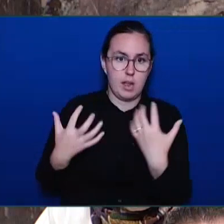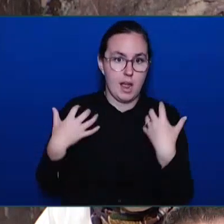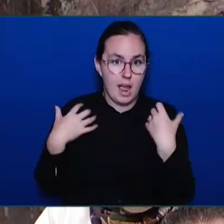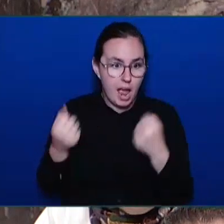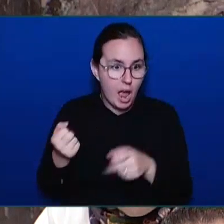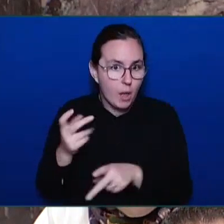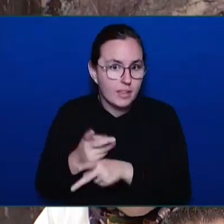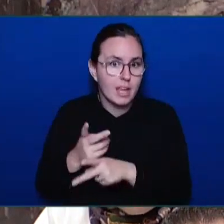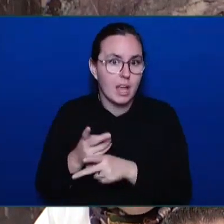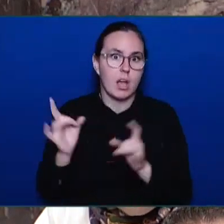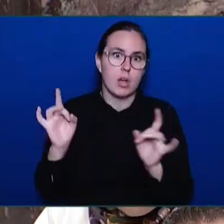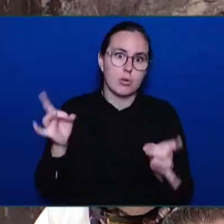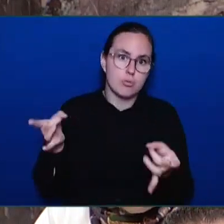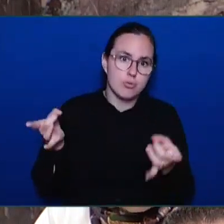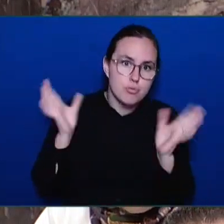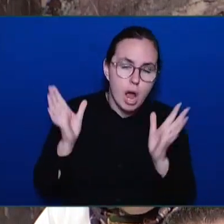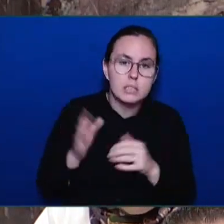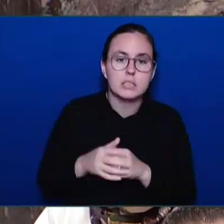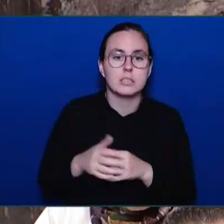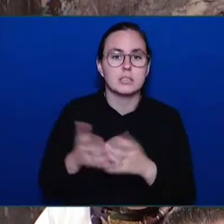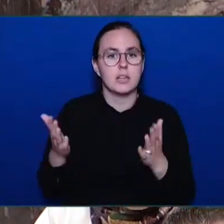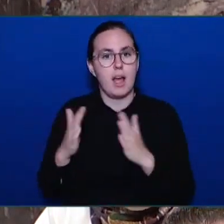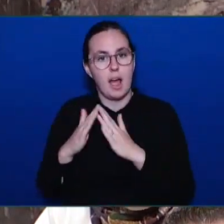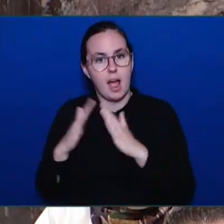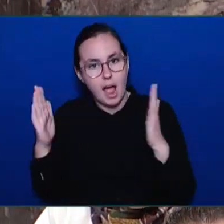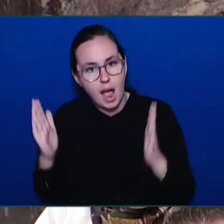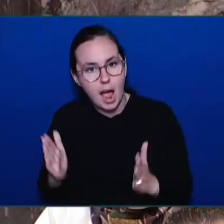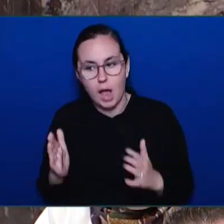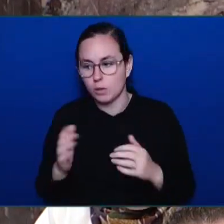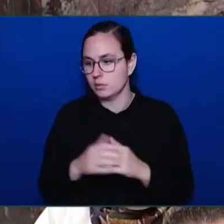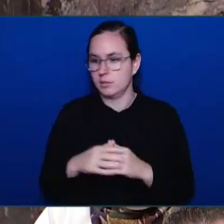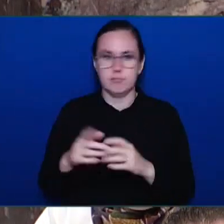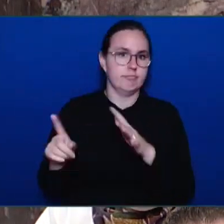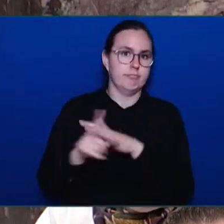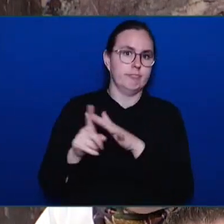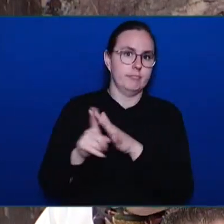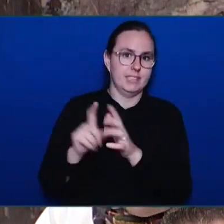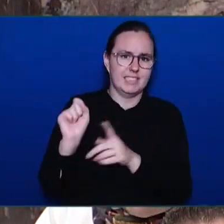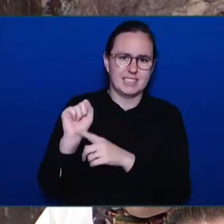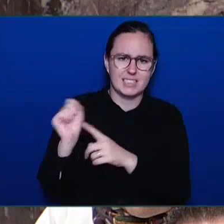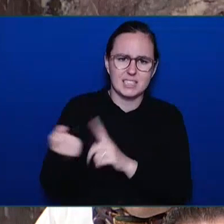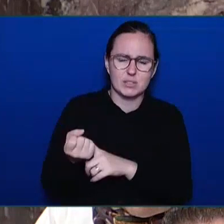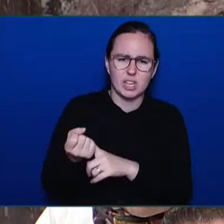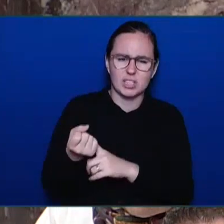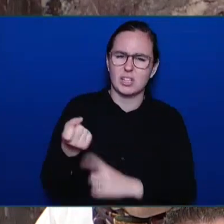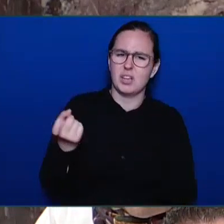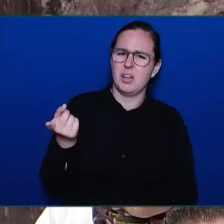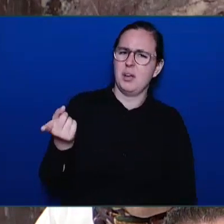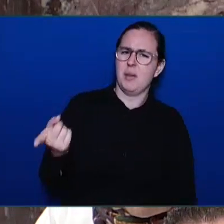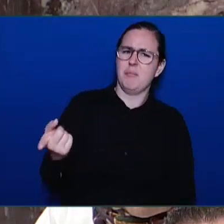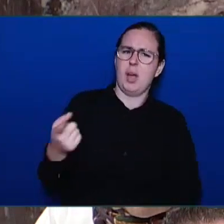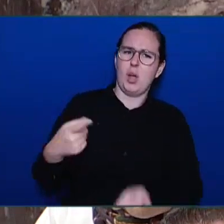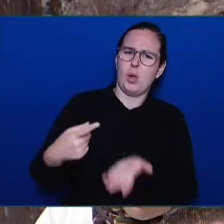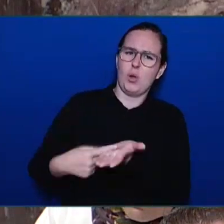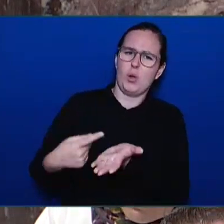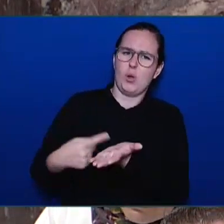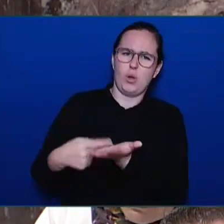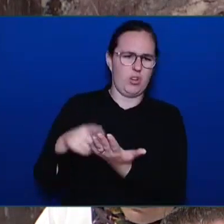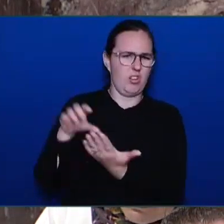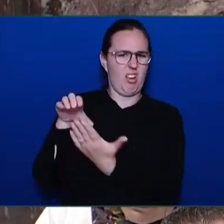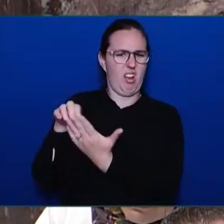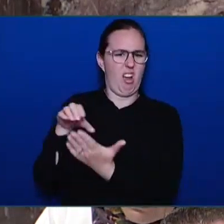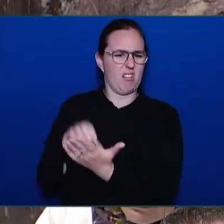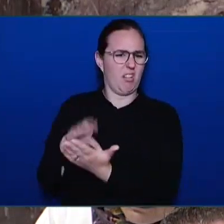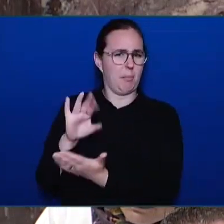will the Premier answer to British Columbians today? Lots of talk, little action, and worse